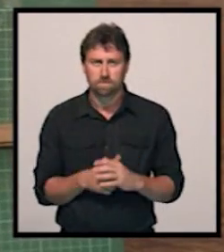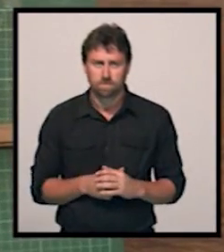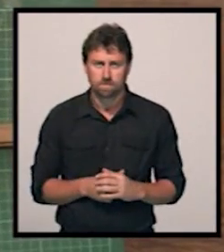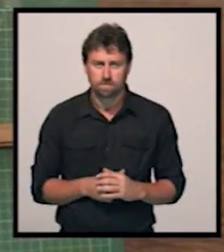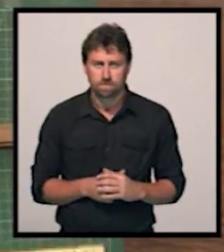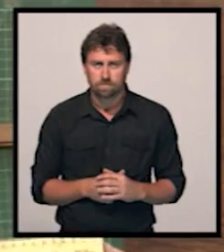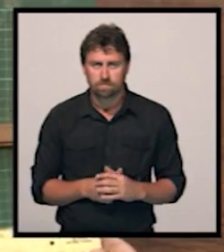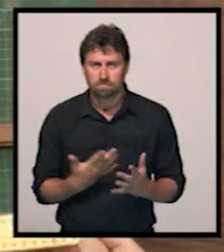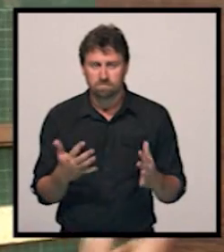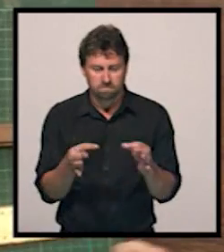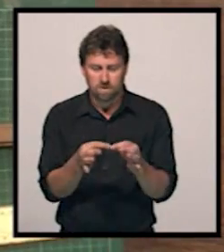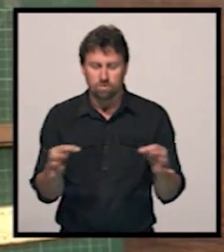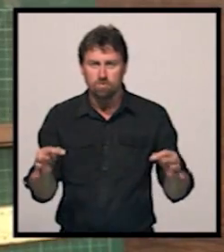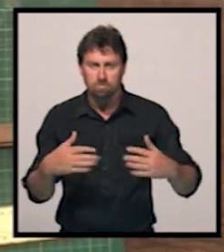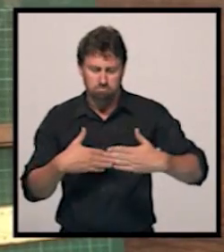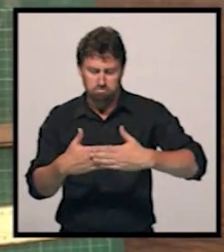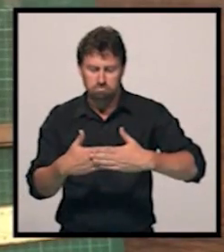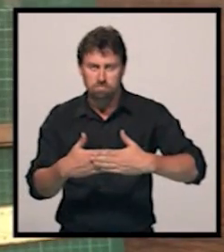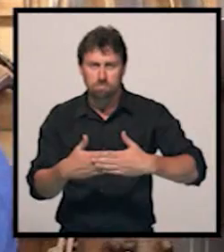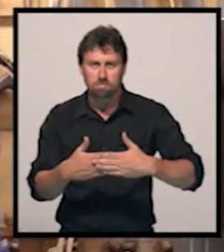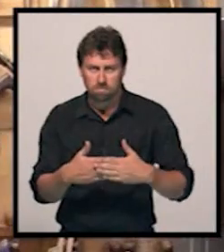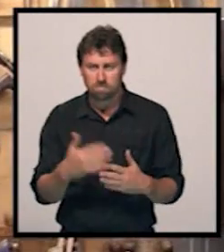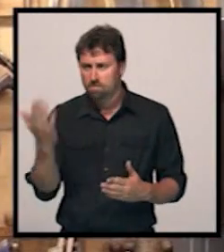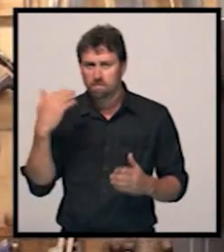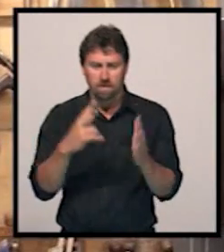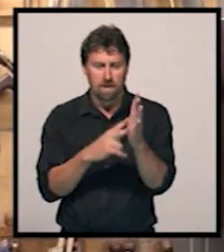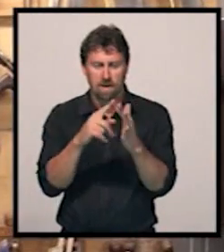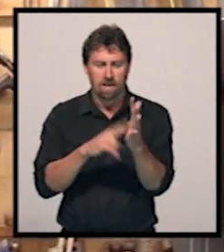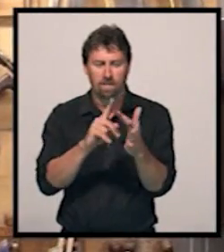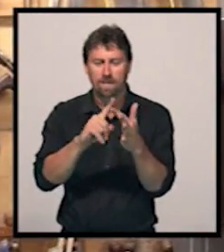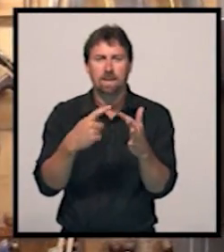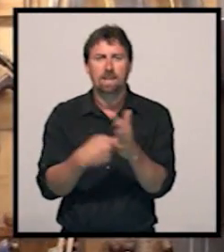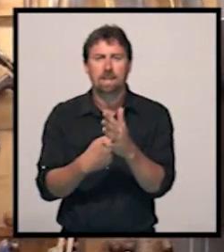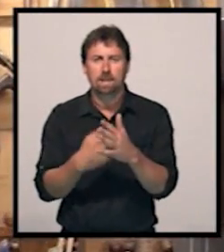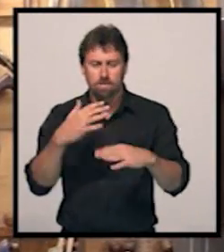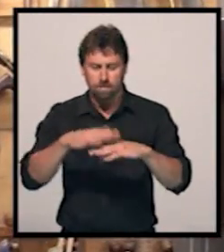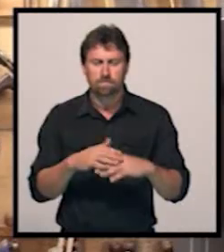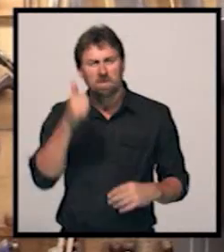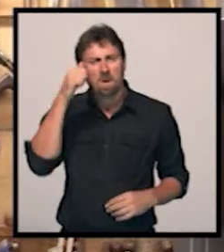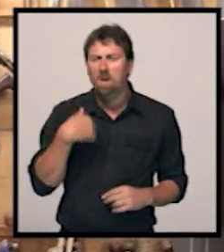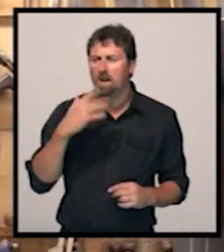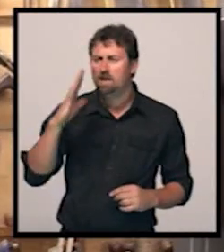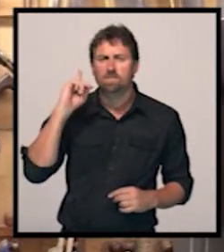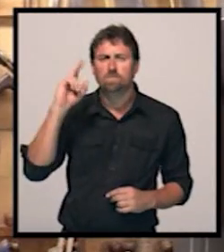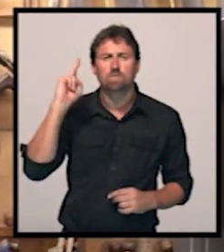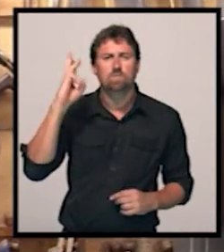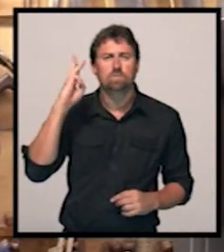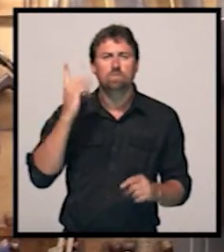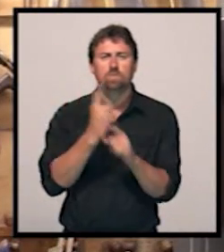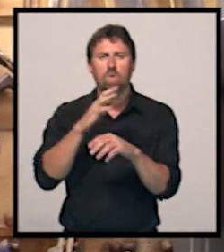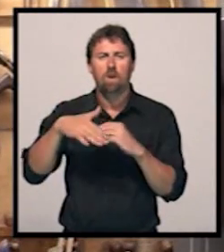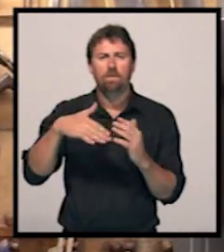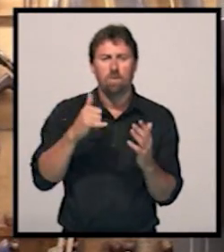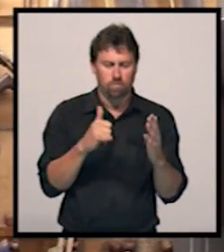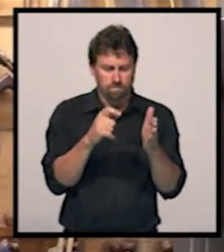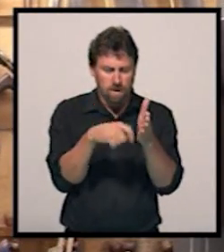ruler, there we go, and some veneer, which is over here. Now you remember in a previous episode we talked about marking which